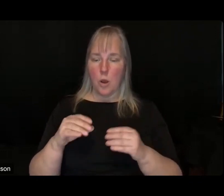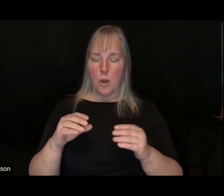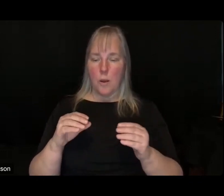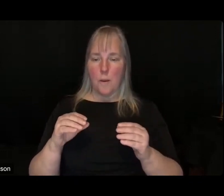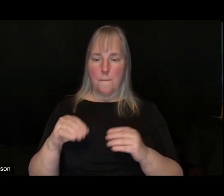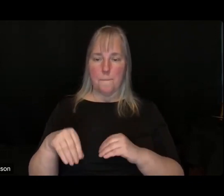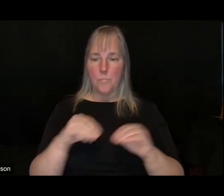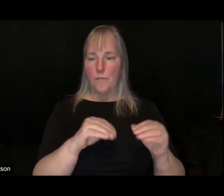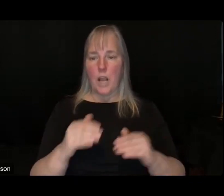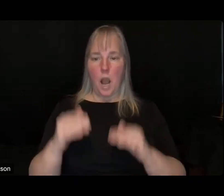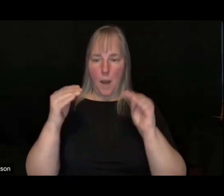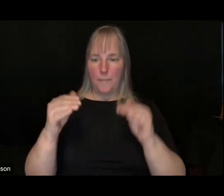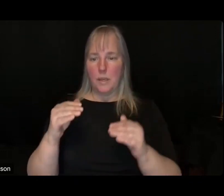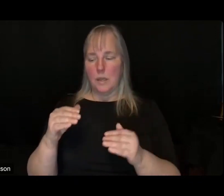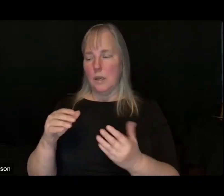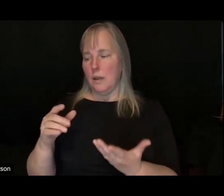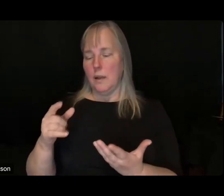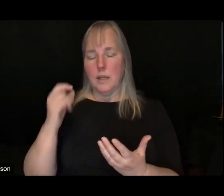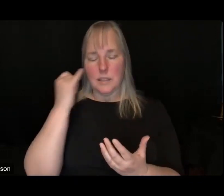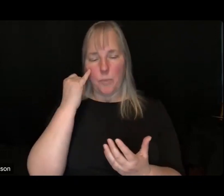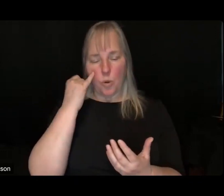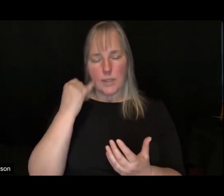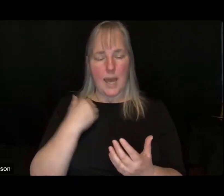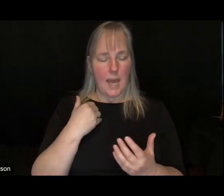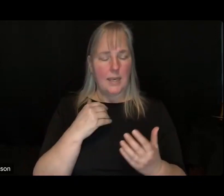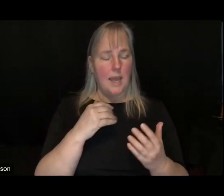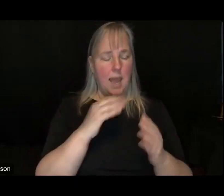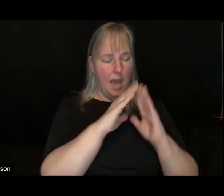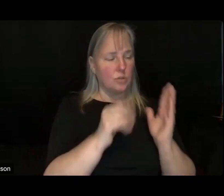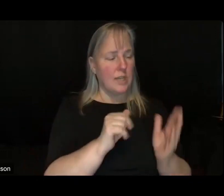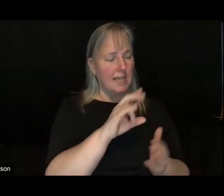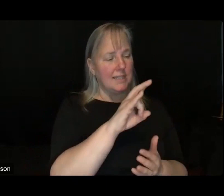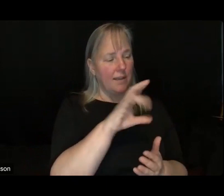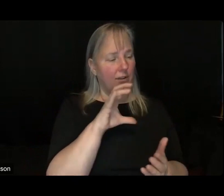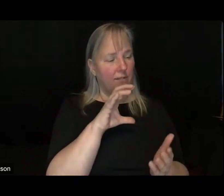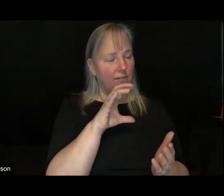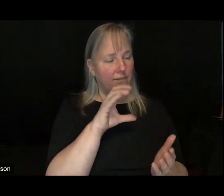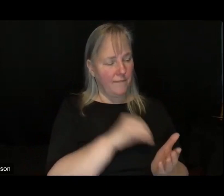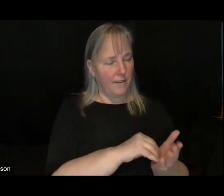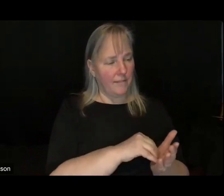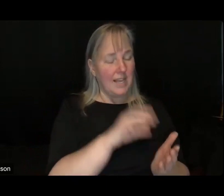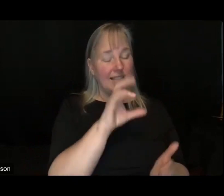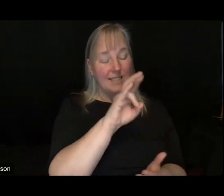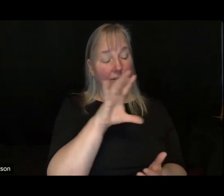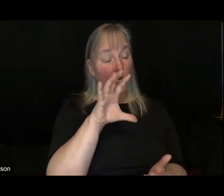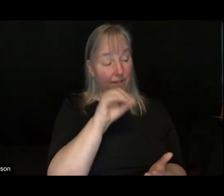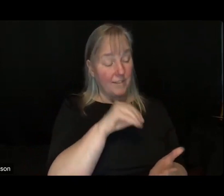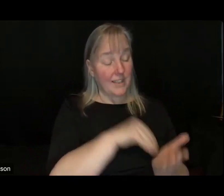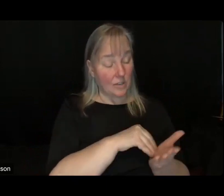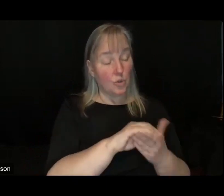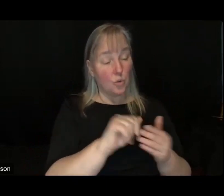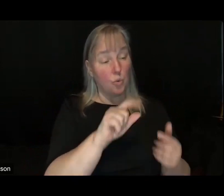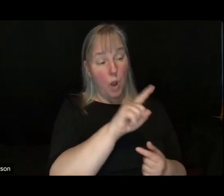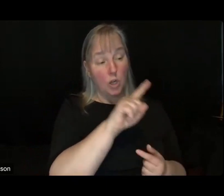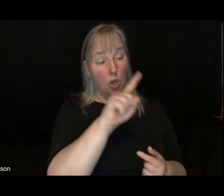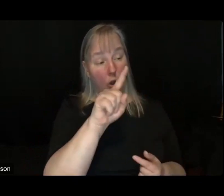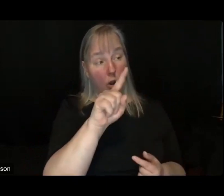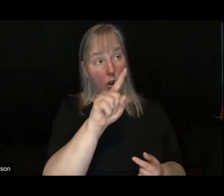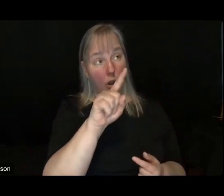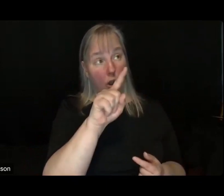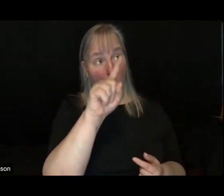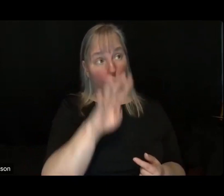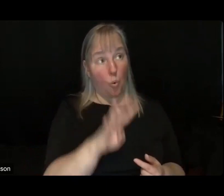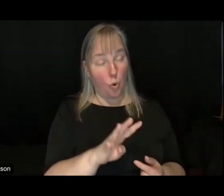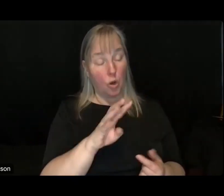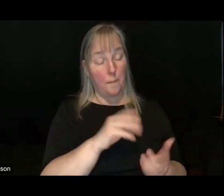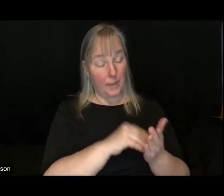that was at 750 to $1.25 million, and they were paying cash. So Can you talk about what kind of people they are, and are they